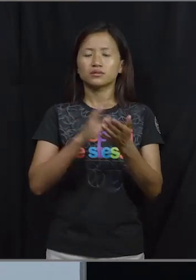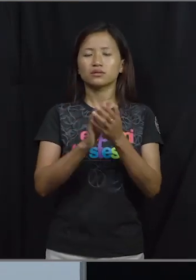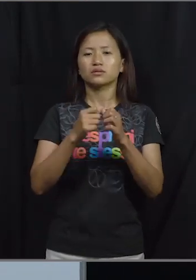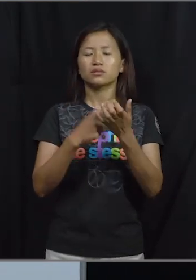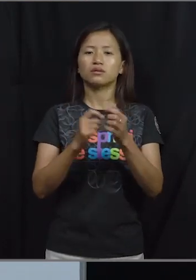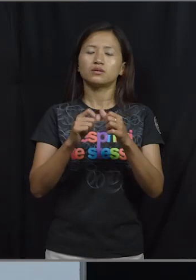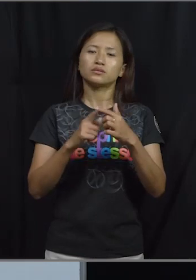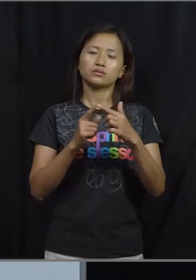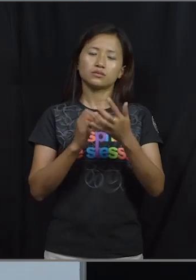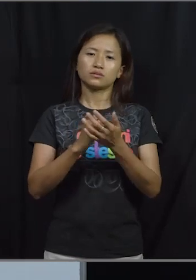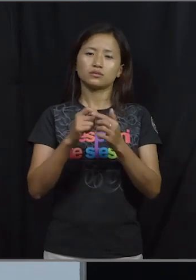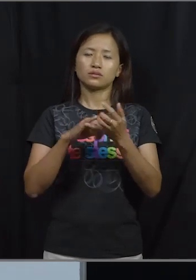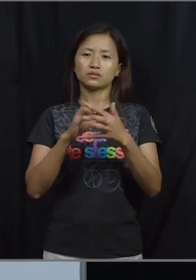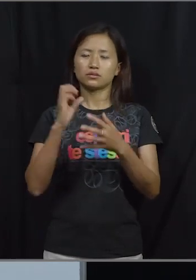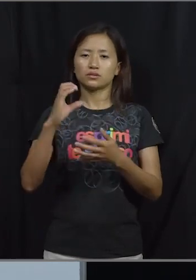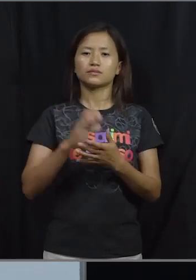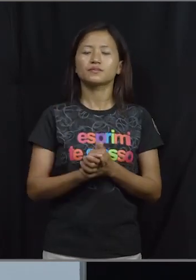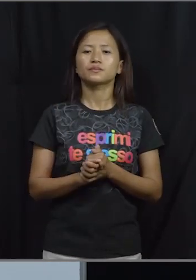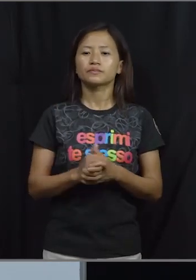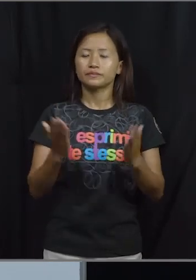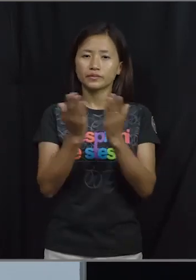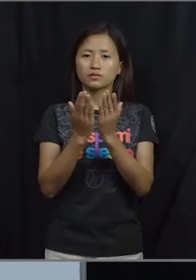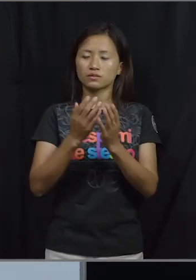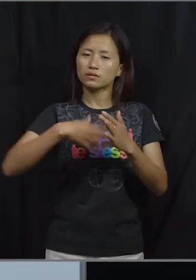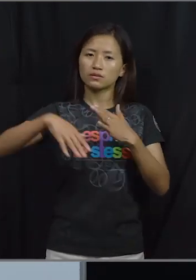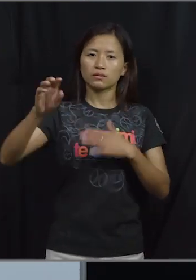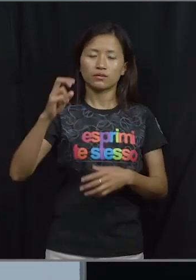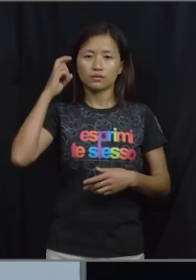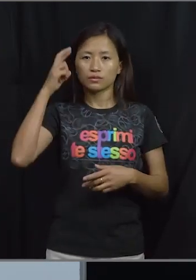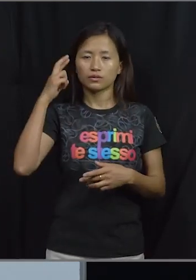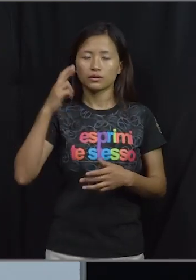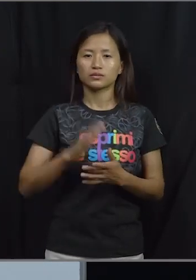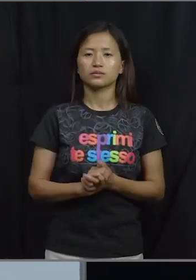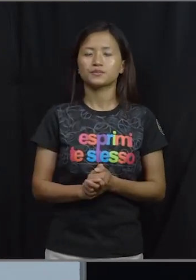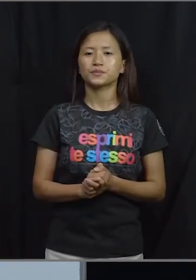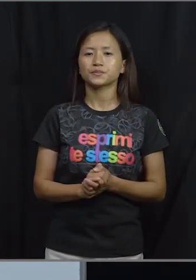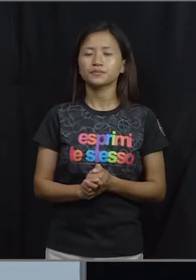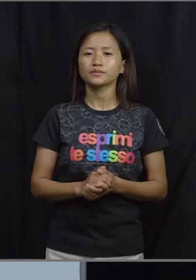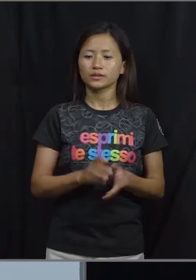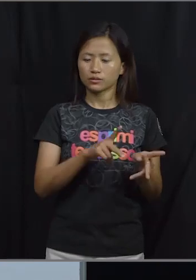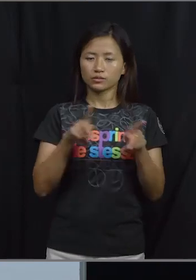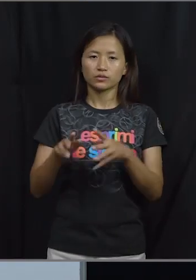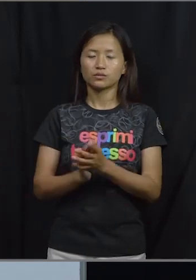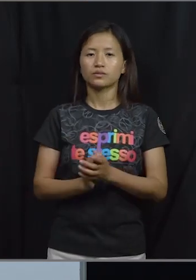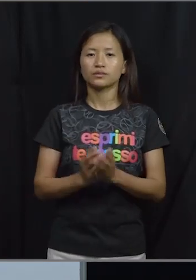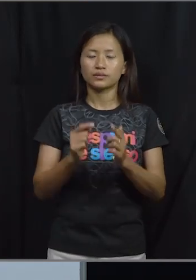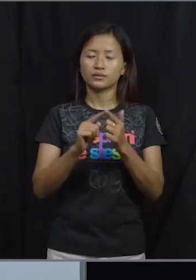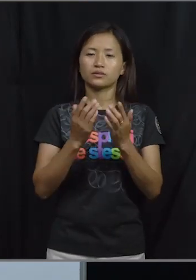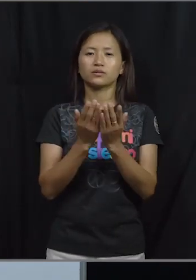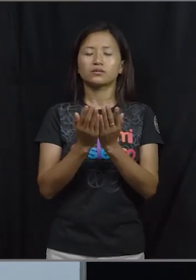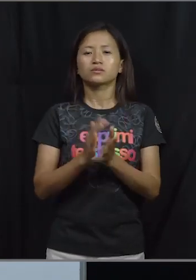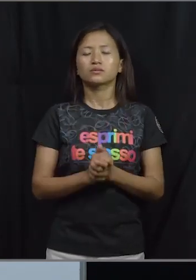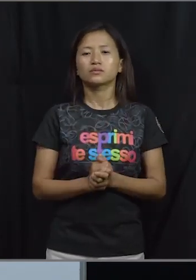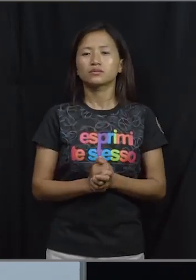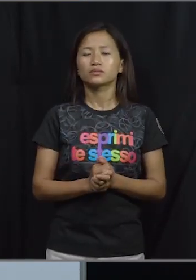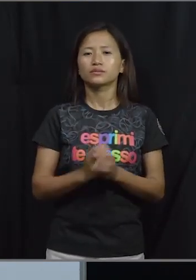you know, we progresses and as studies were going on, we realized that, you know, with proper education, with proper